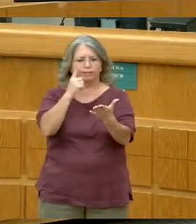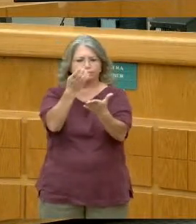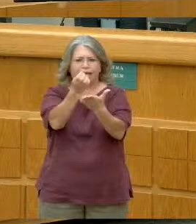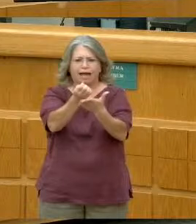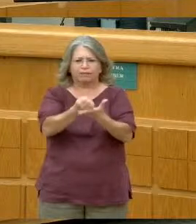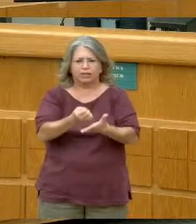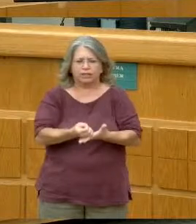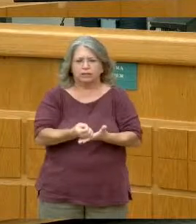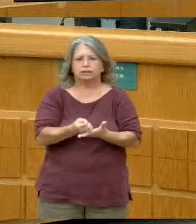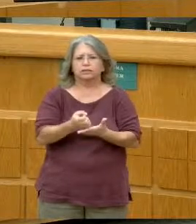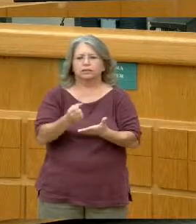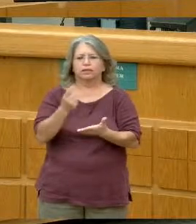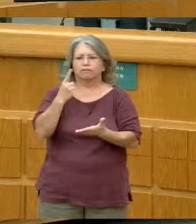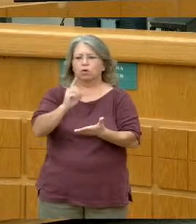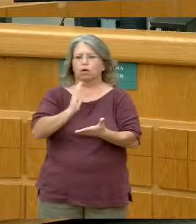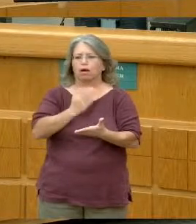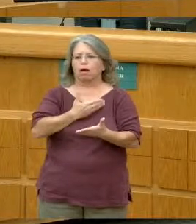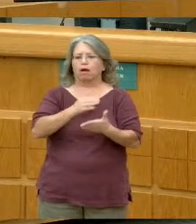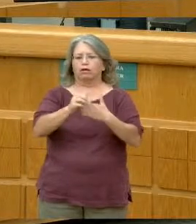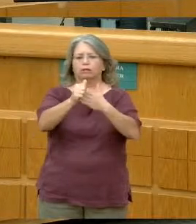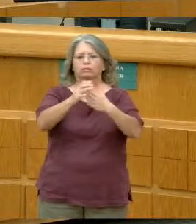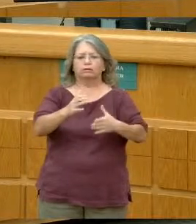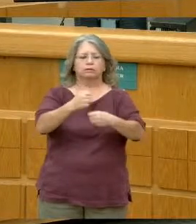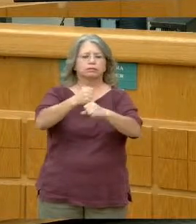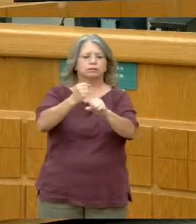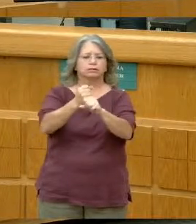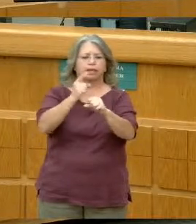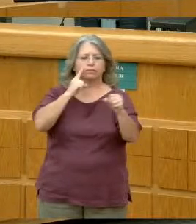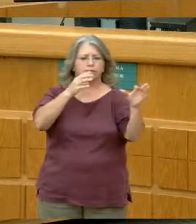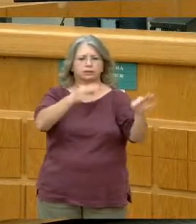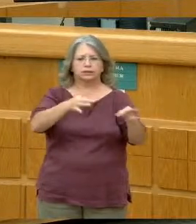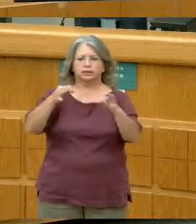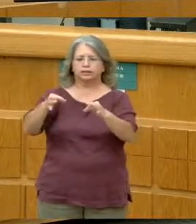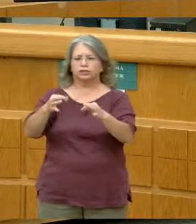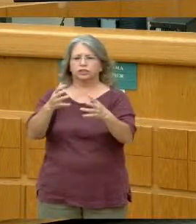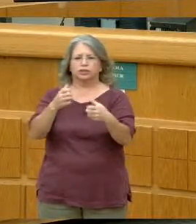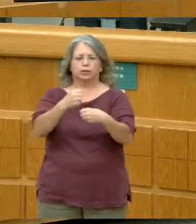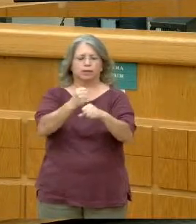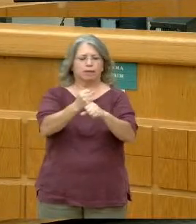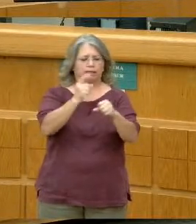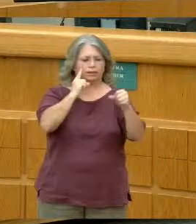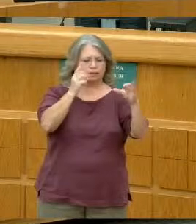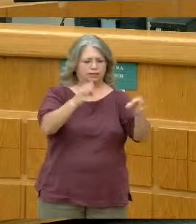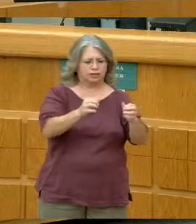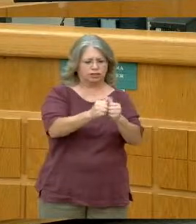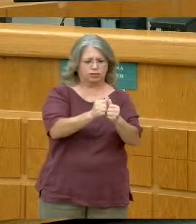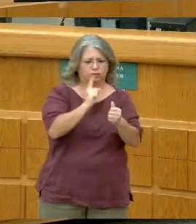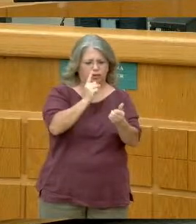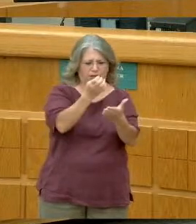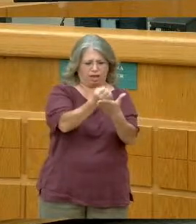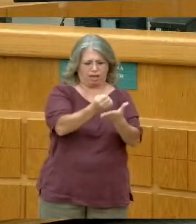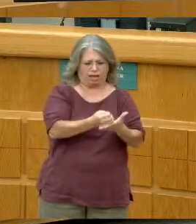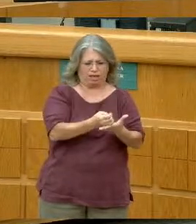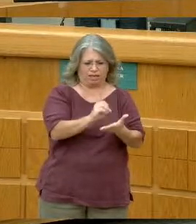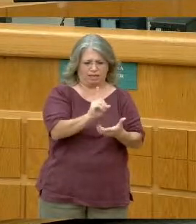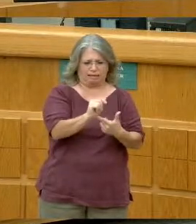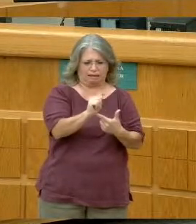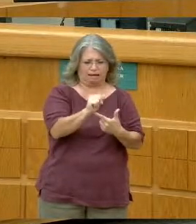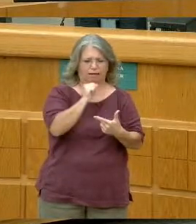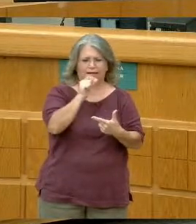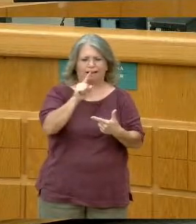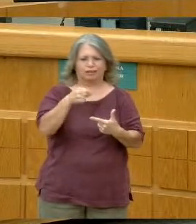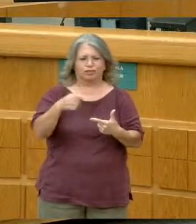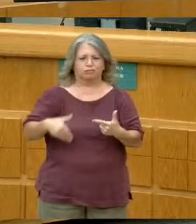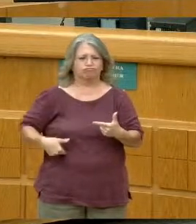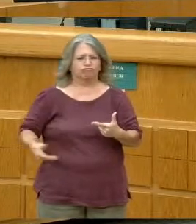whole community based upon all the available information, not just your gut. And so that's what we're here for, to try to provide that